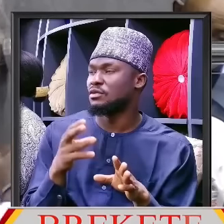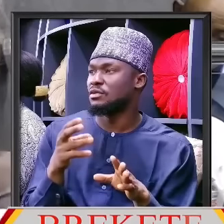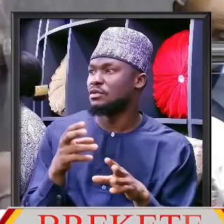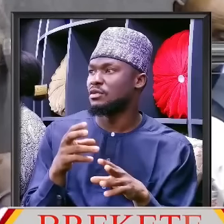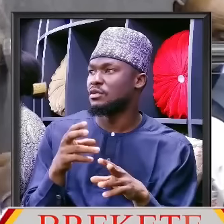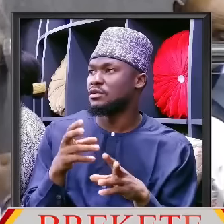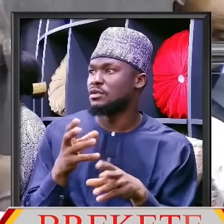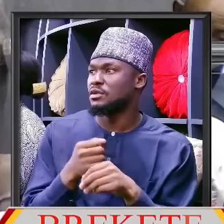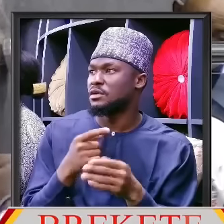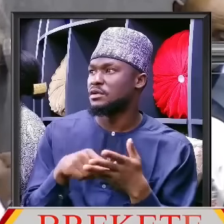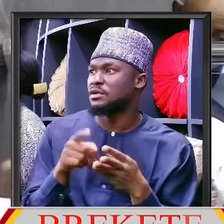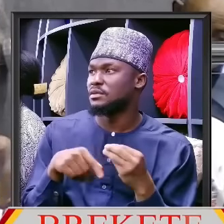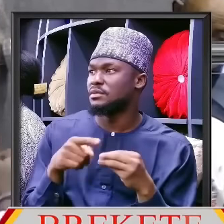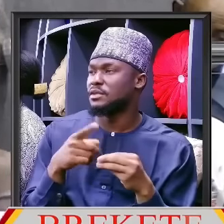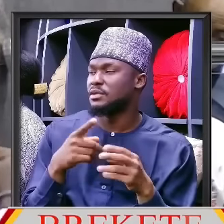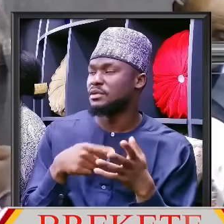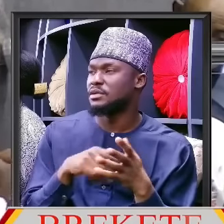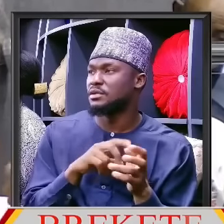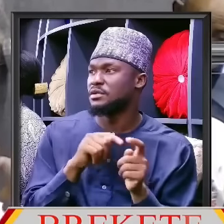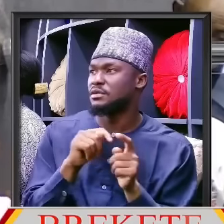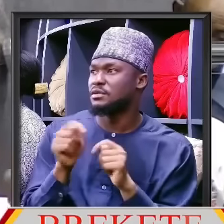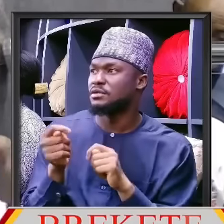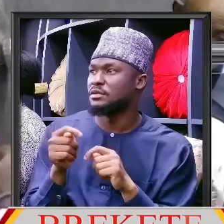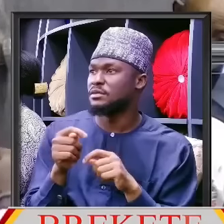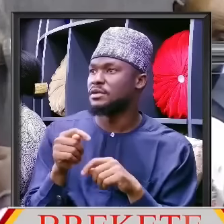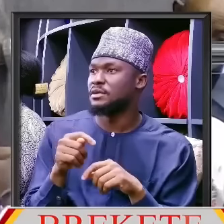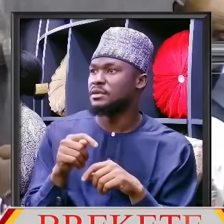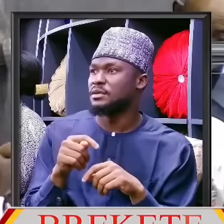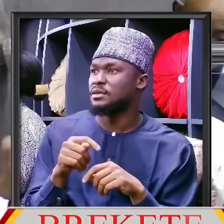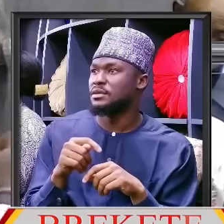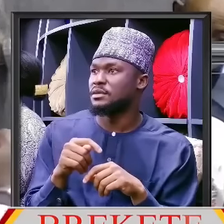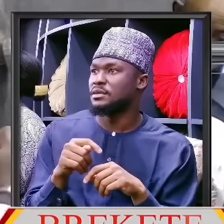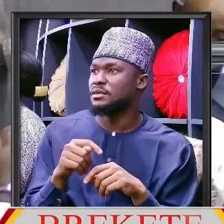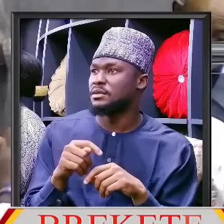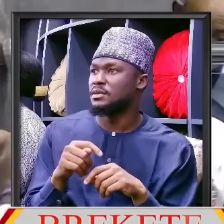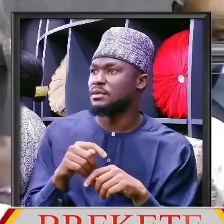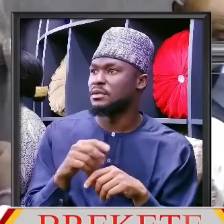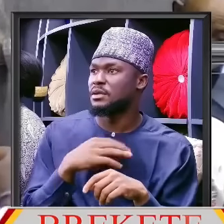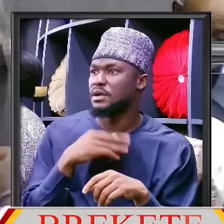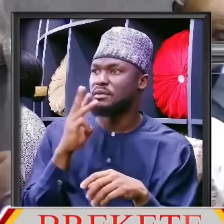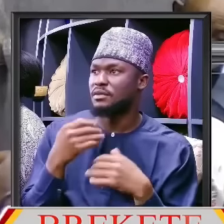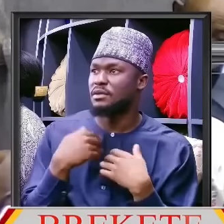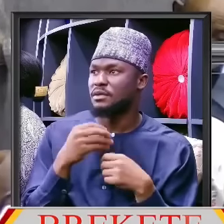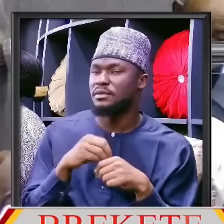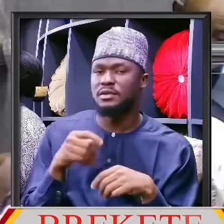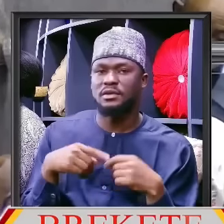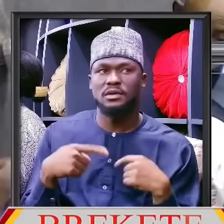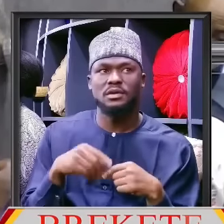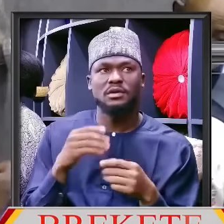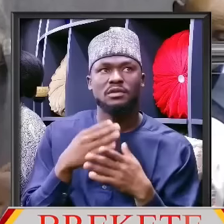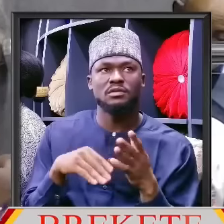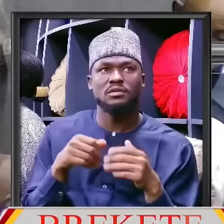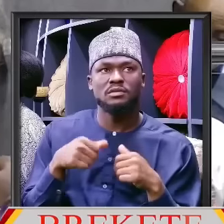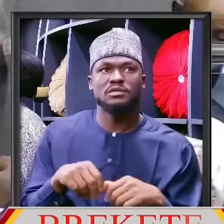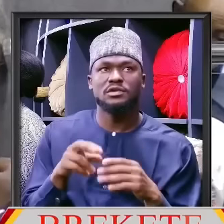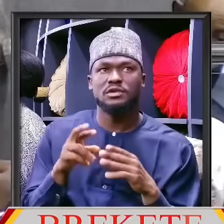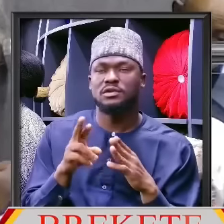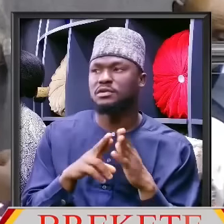is simply an understanding between both institutions, and it must be done keeping in mind the standard rules and